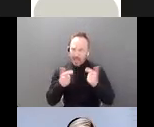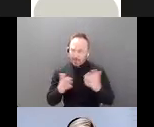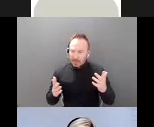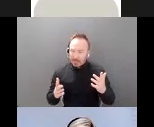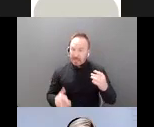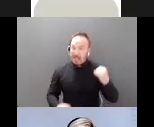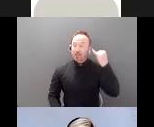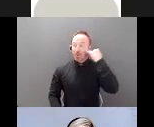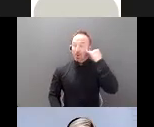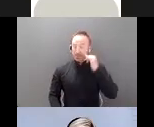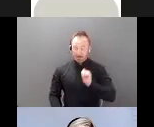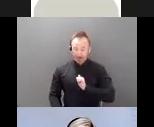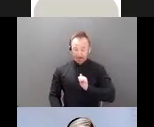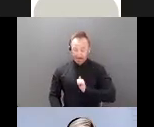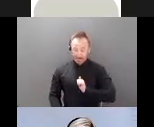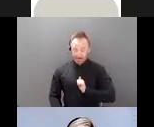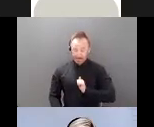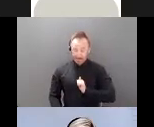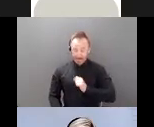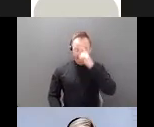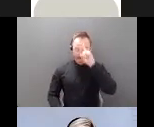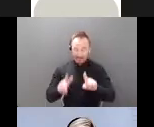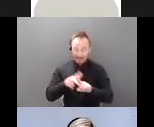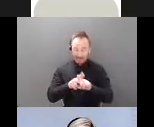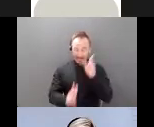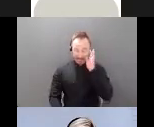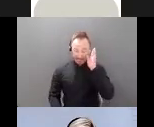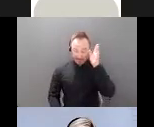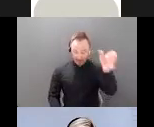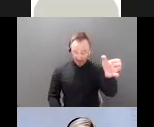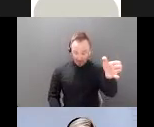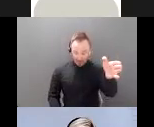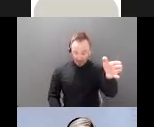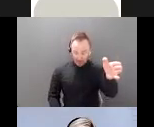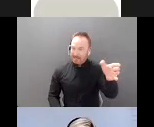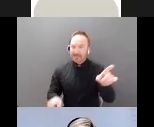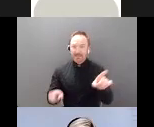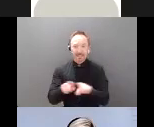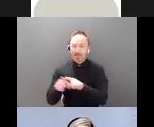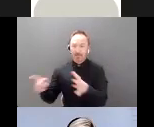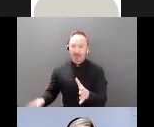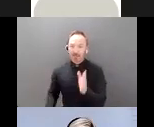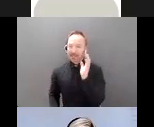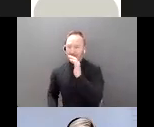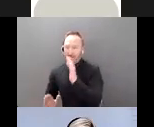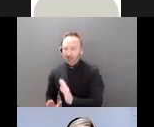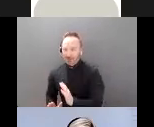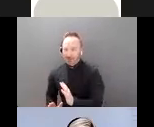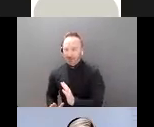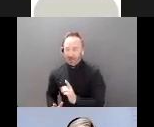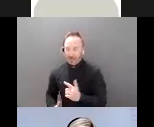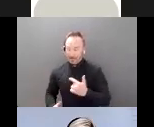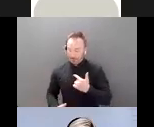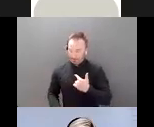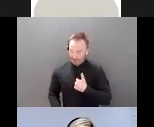in the future as if we think of a stranger. So I'm not going on holidays as Marianne.